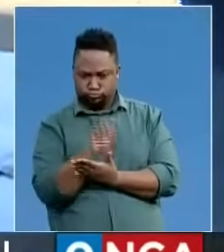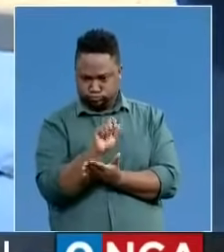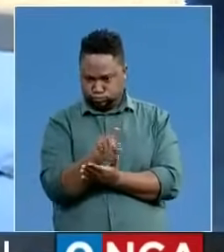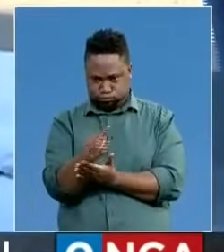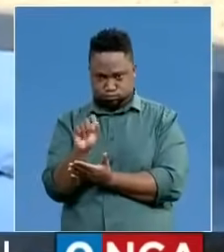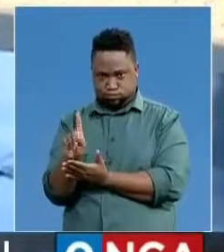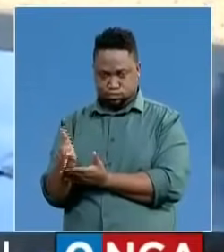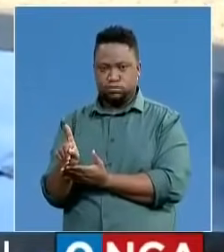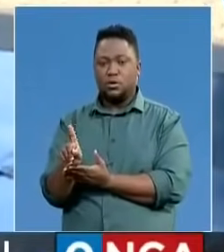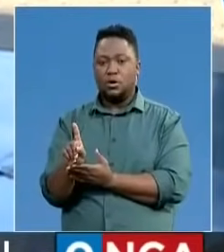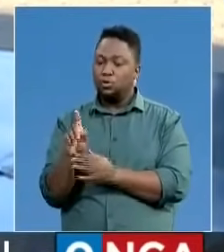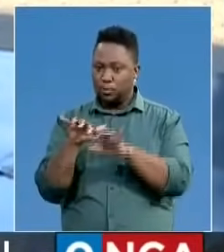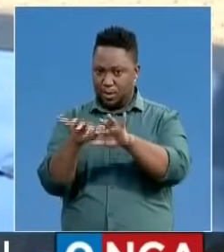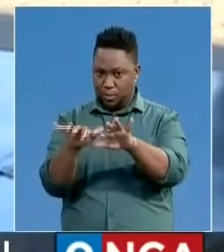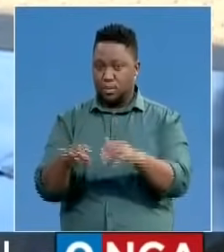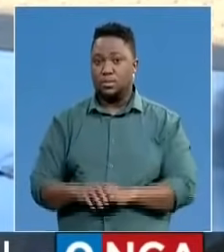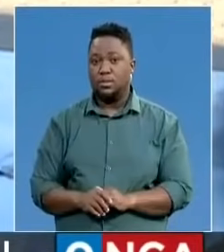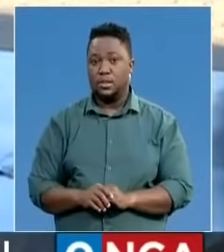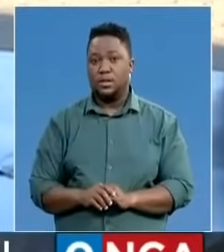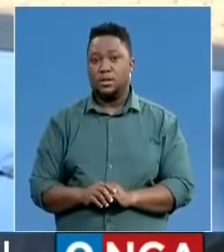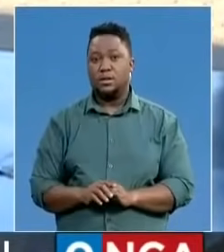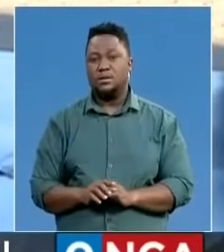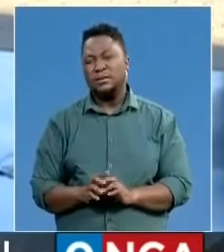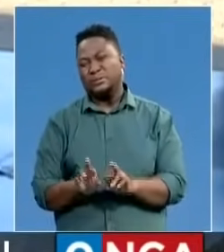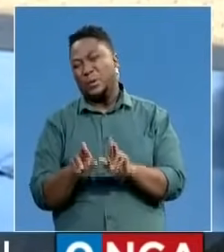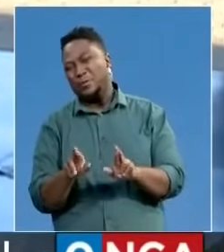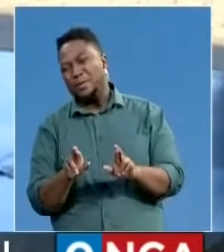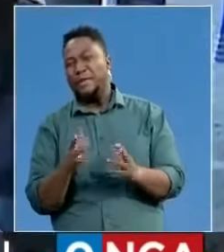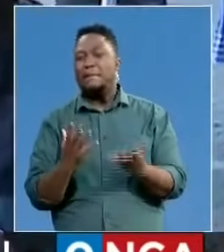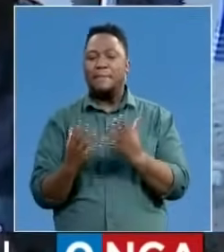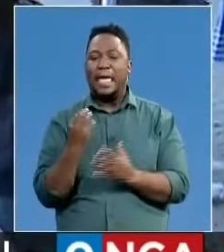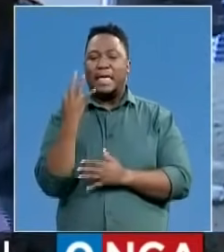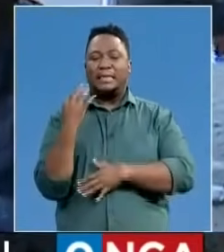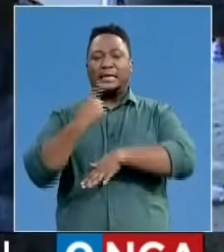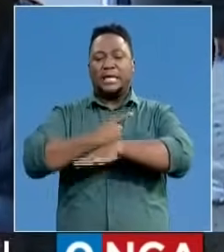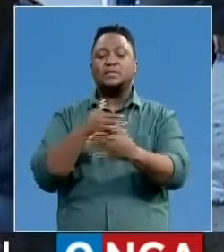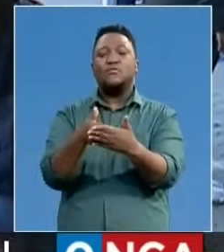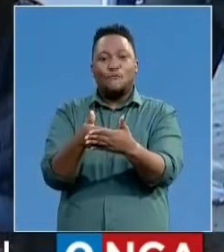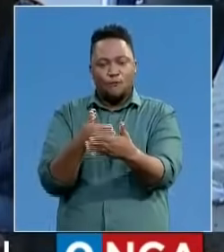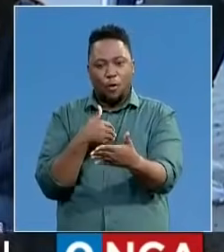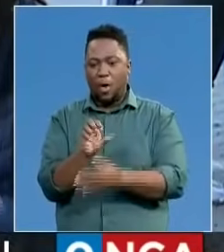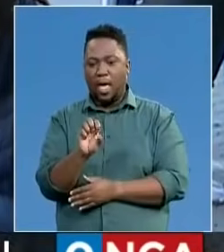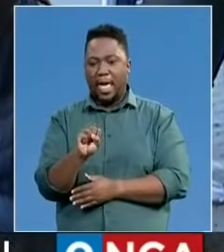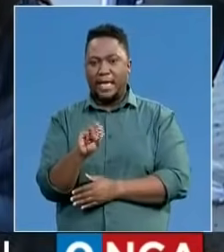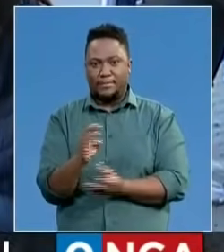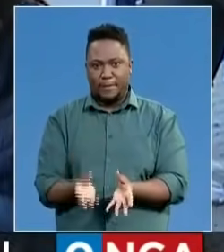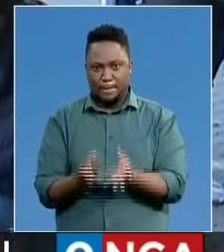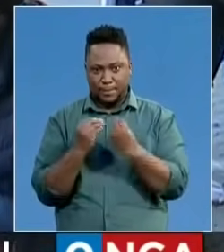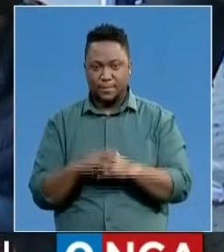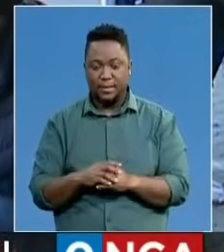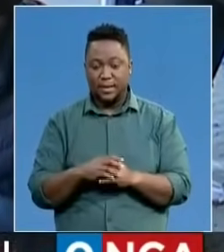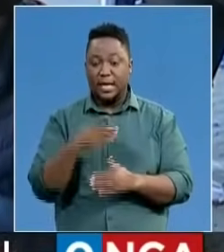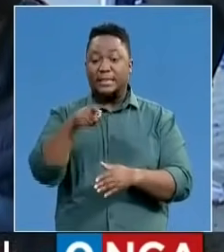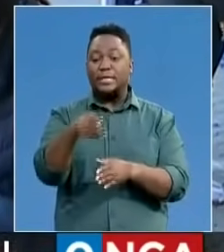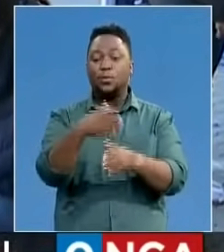more SMSs. And then we hope to stretch it out at 3 days in advance at least that you get your SMS. And by the end of the week, we want to